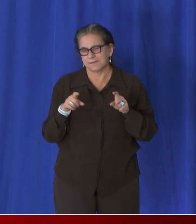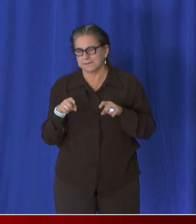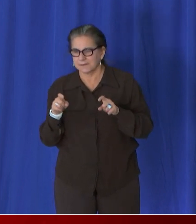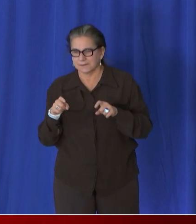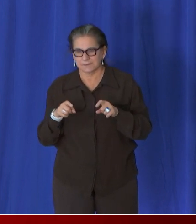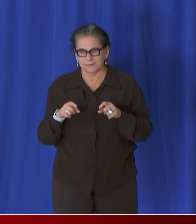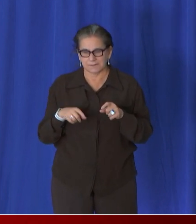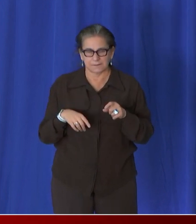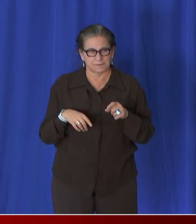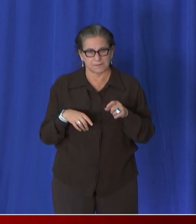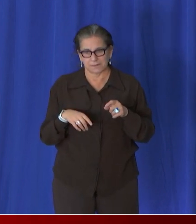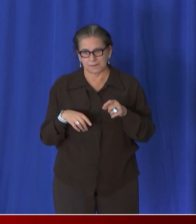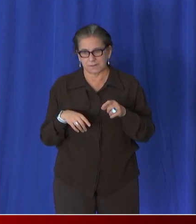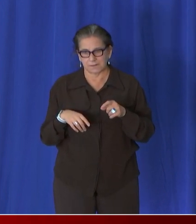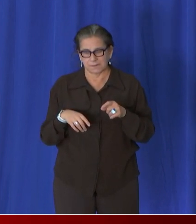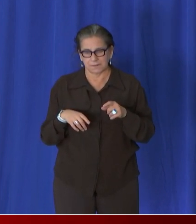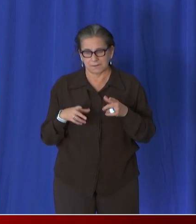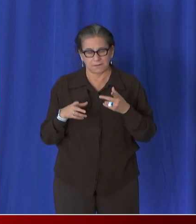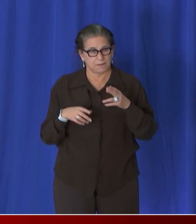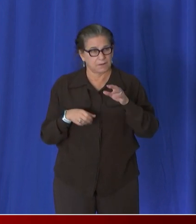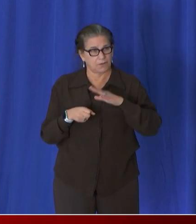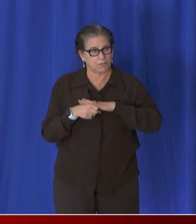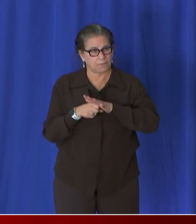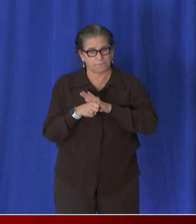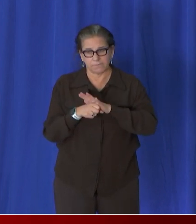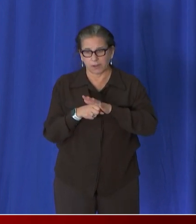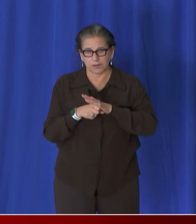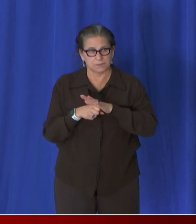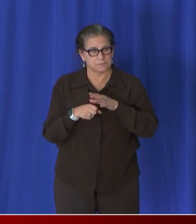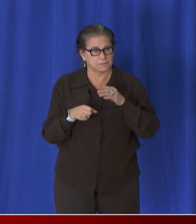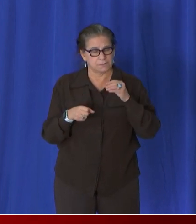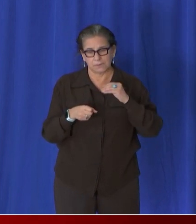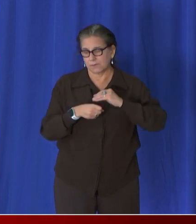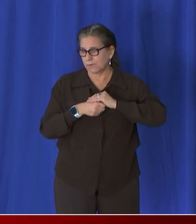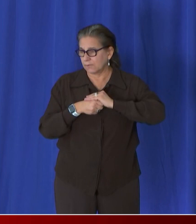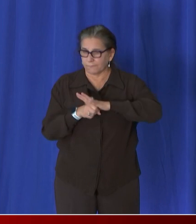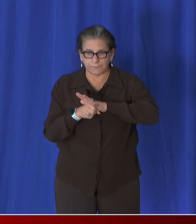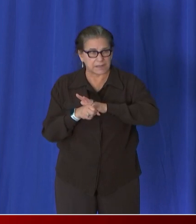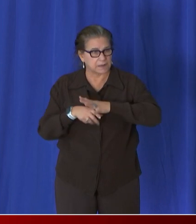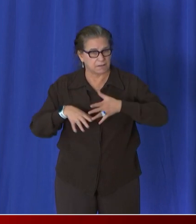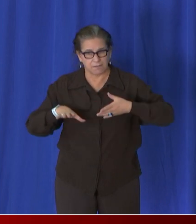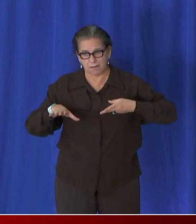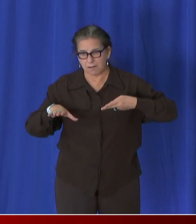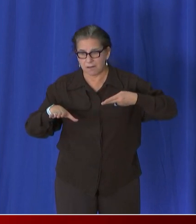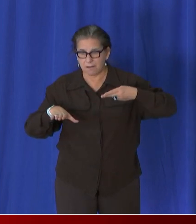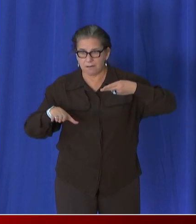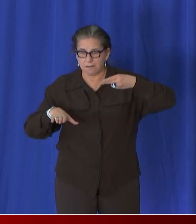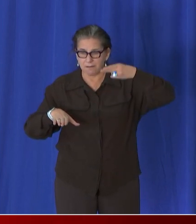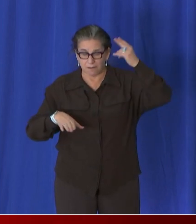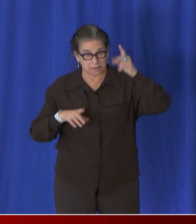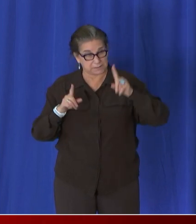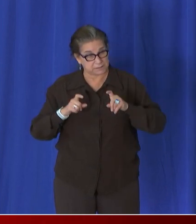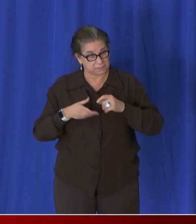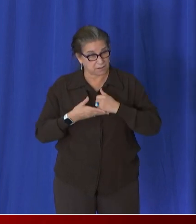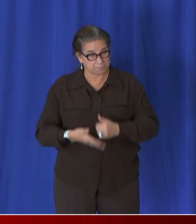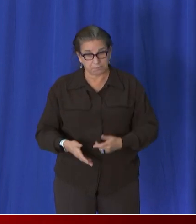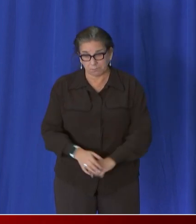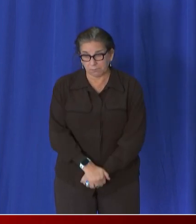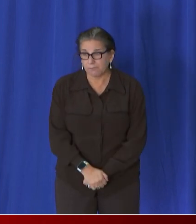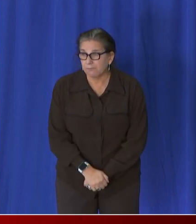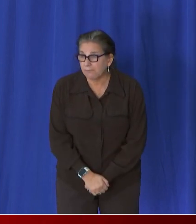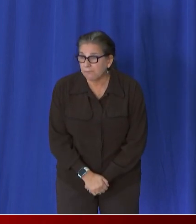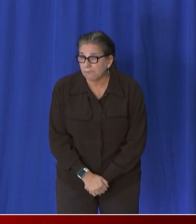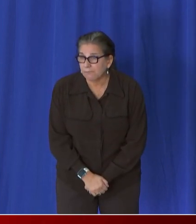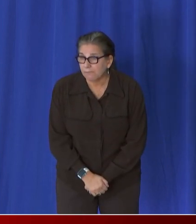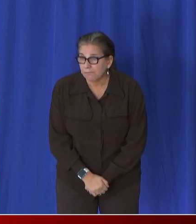country, according to its own tracker yesterday. And so I'm wondering how much of that is testing. You're saying that it doesn't seem like